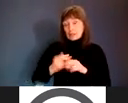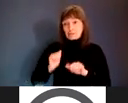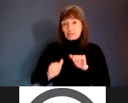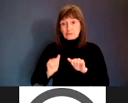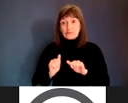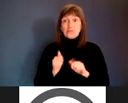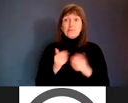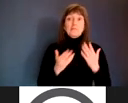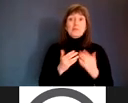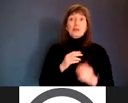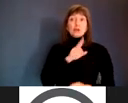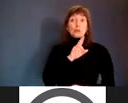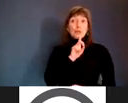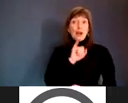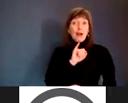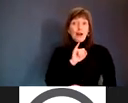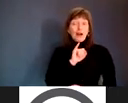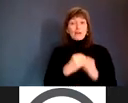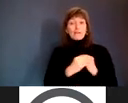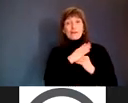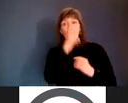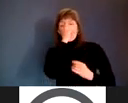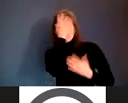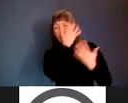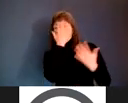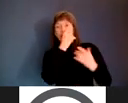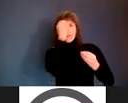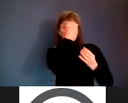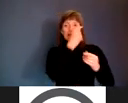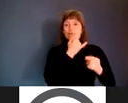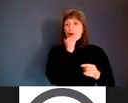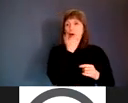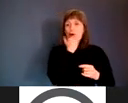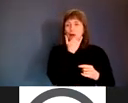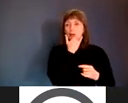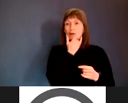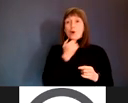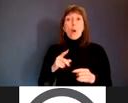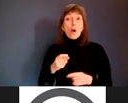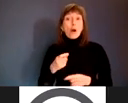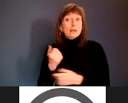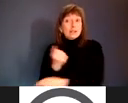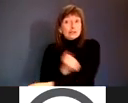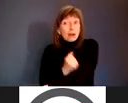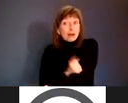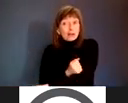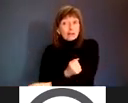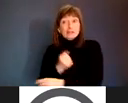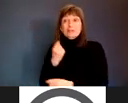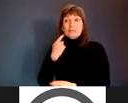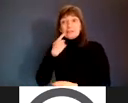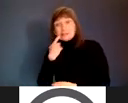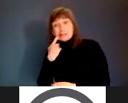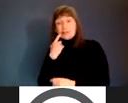UTI, or could be experiencing, could be impaired, for example, due to substance use, or could be impacted by the time of day,